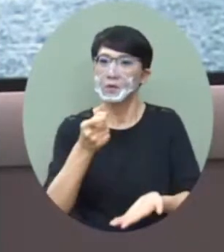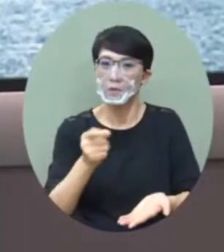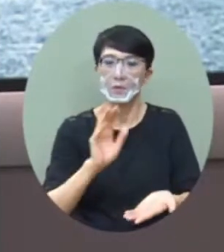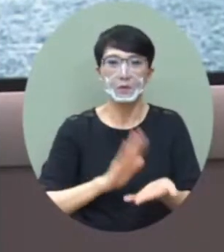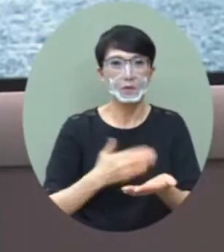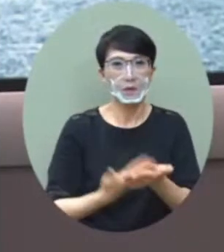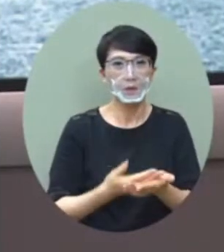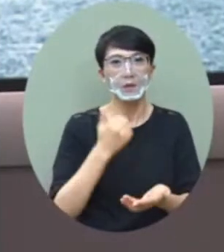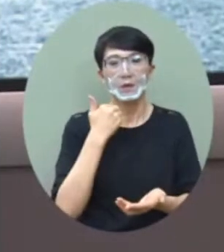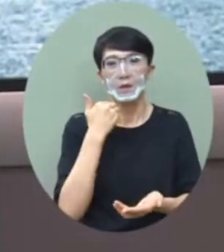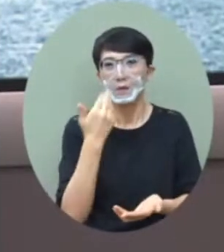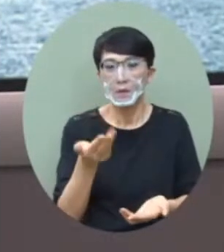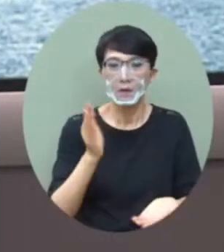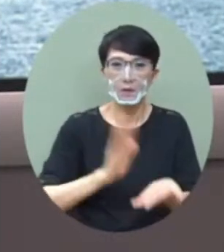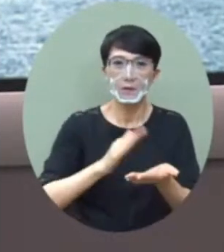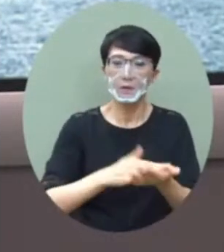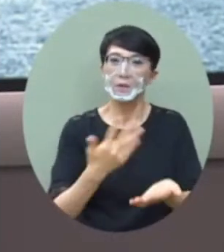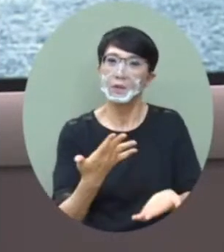team, and they